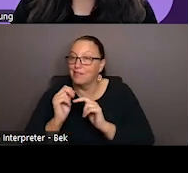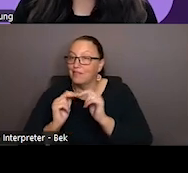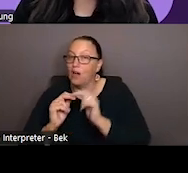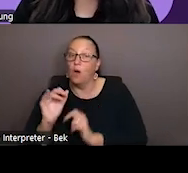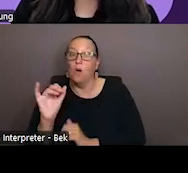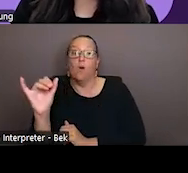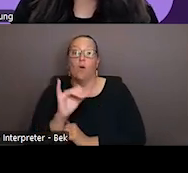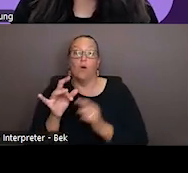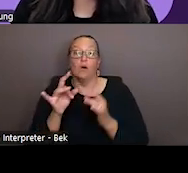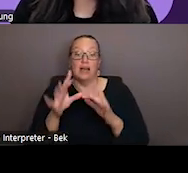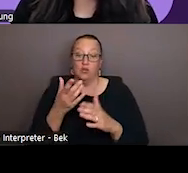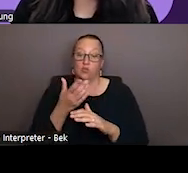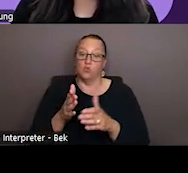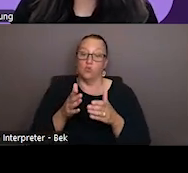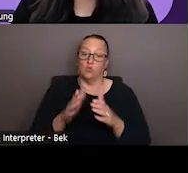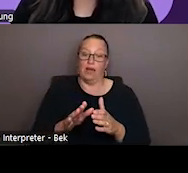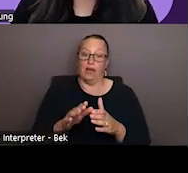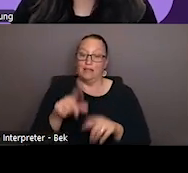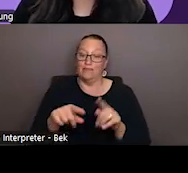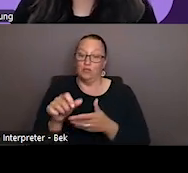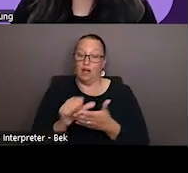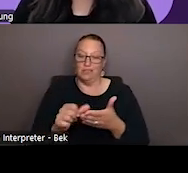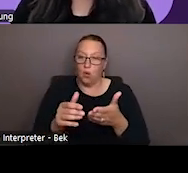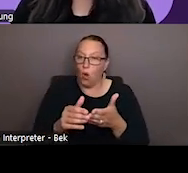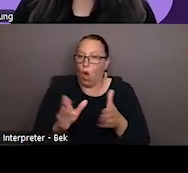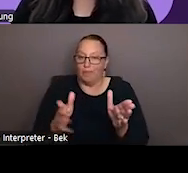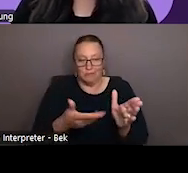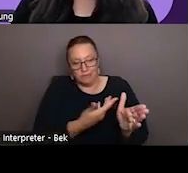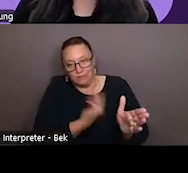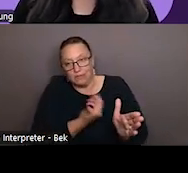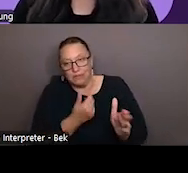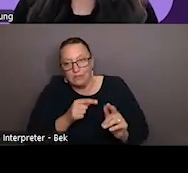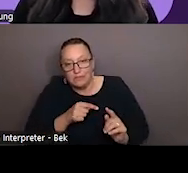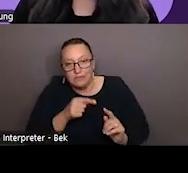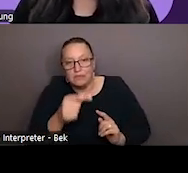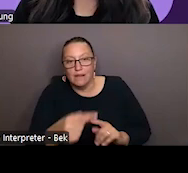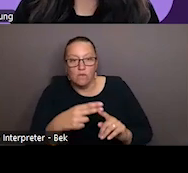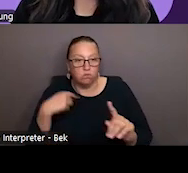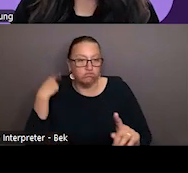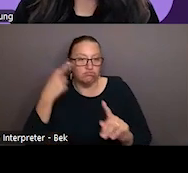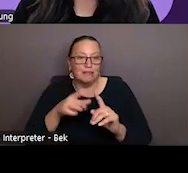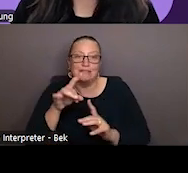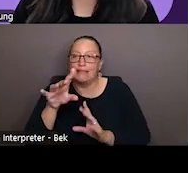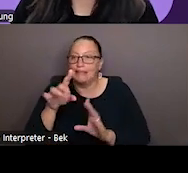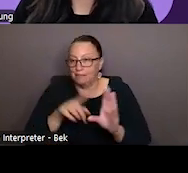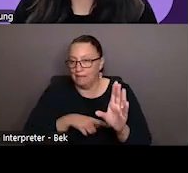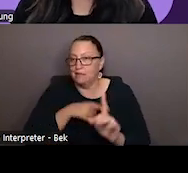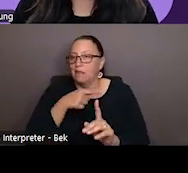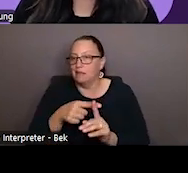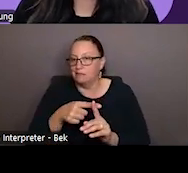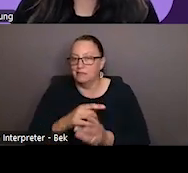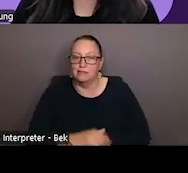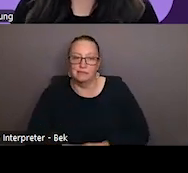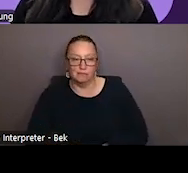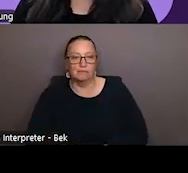new wave of diverse artists over 10 plus years. The focus of this award is on a body of